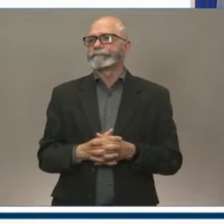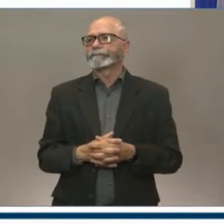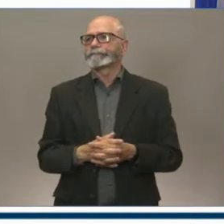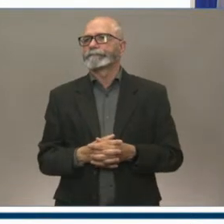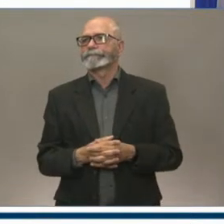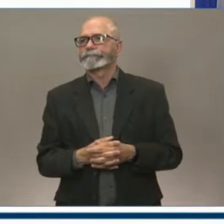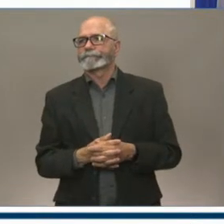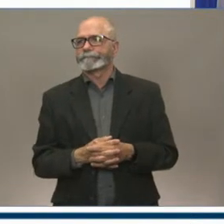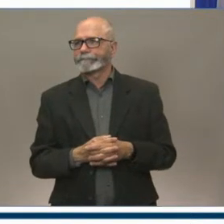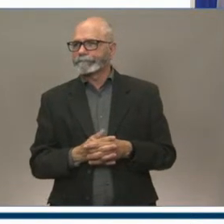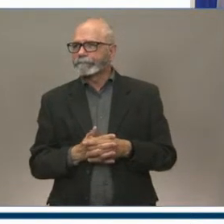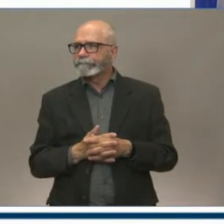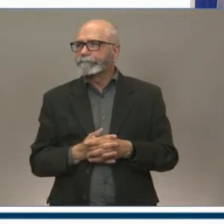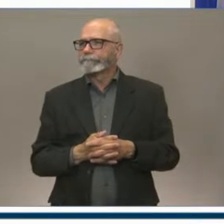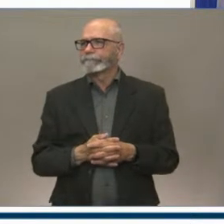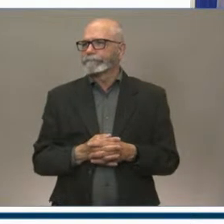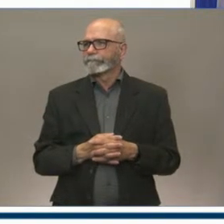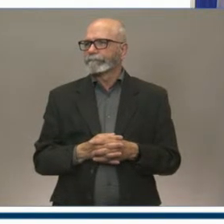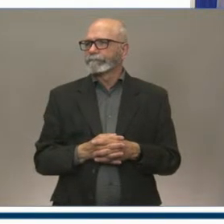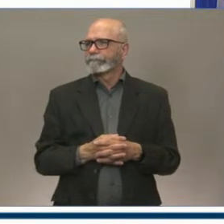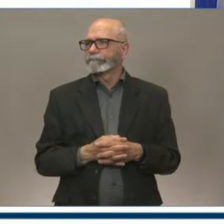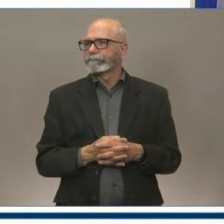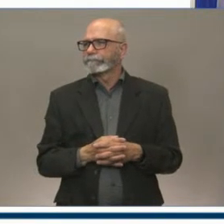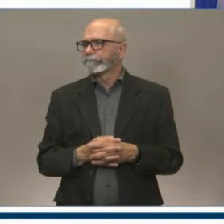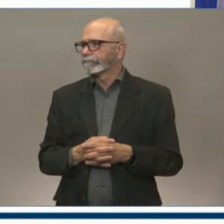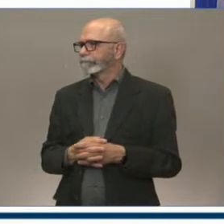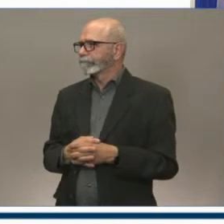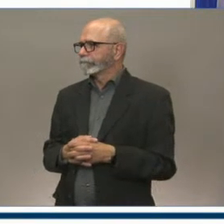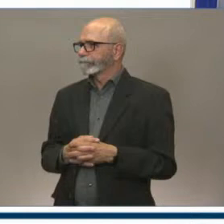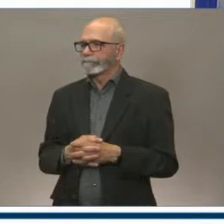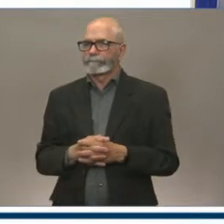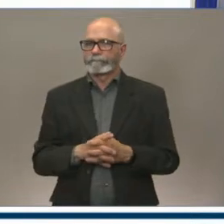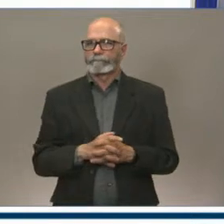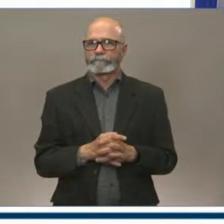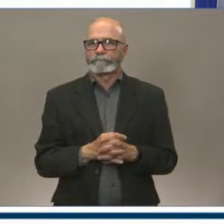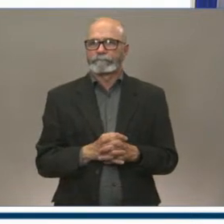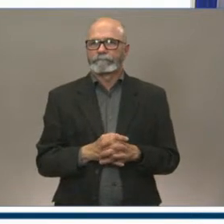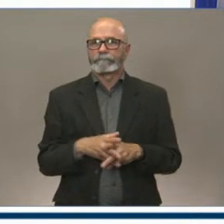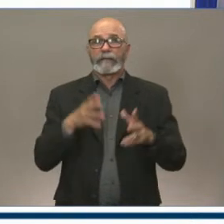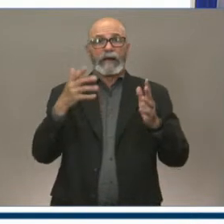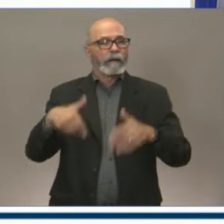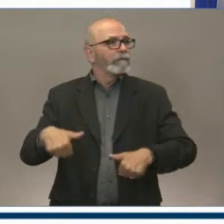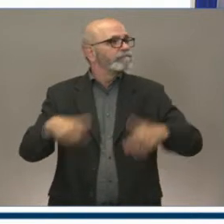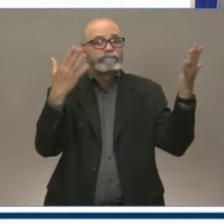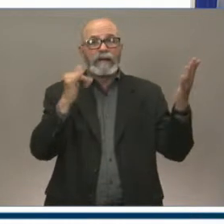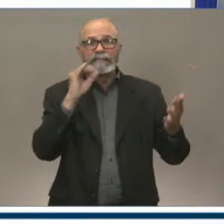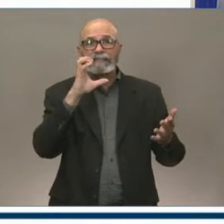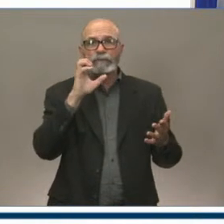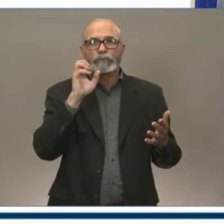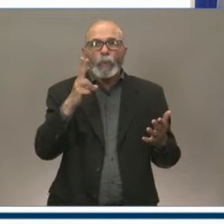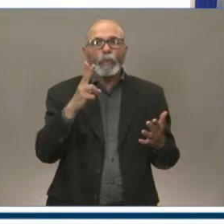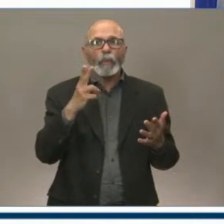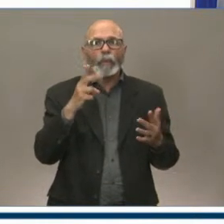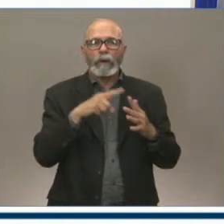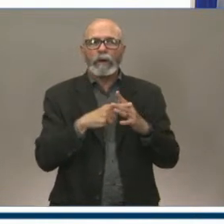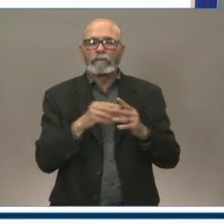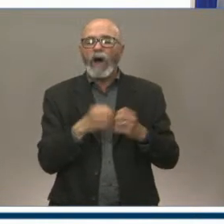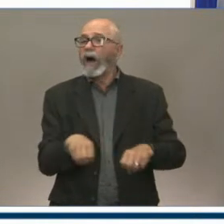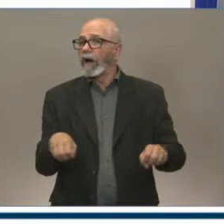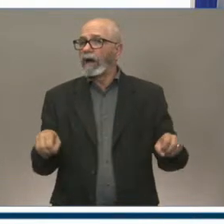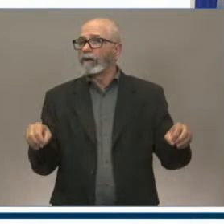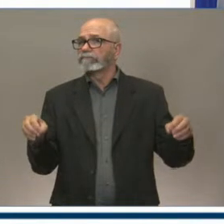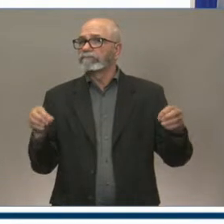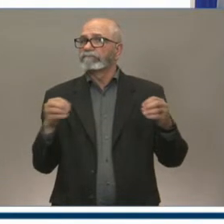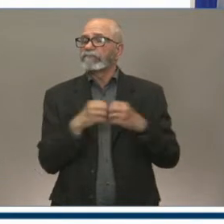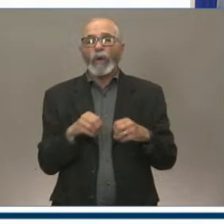Good afternoon. So as we're seeing more people in hospital and in the ICU, I was wondering if you can tell us more about how the